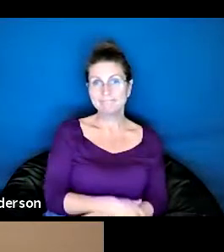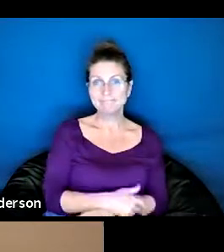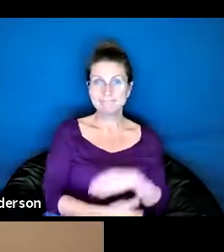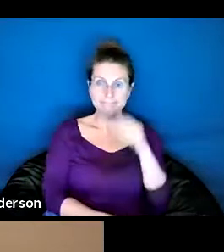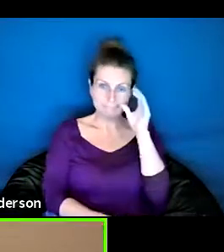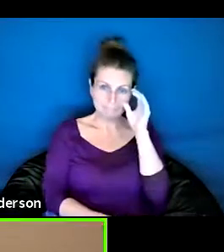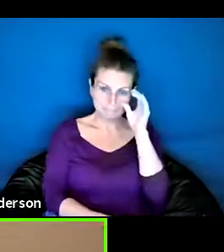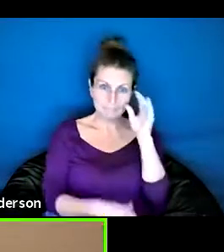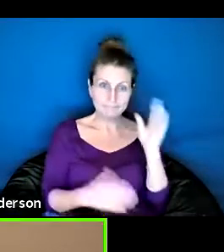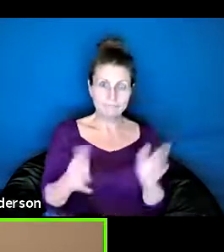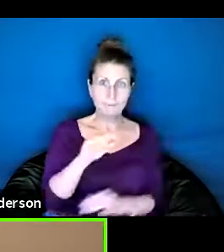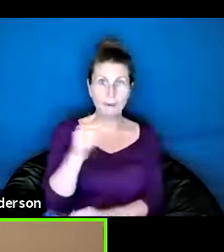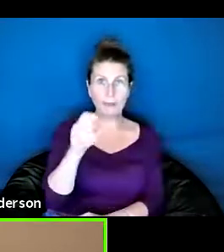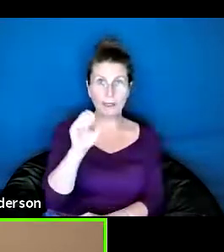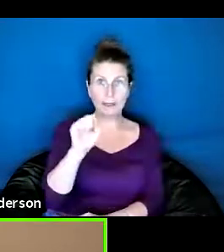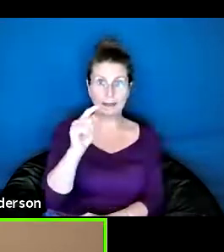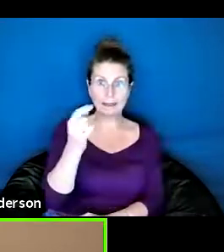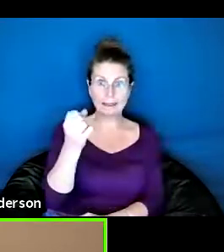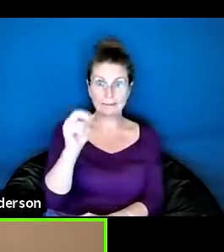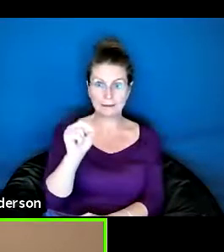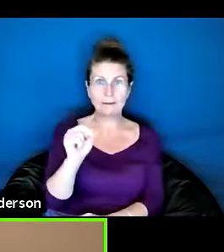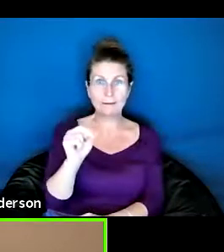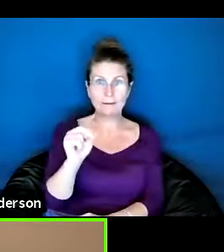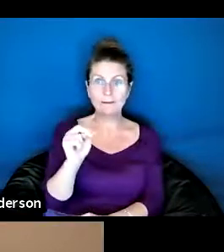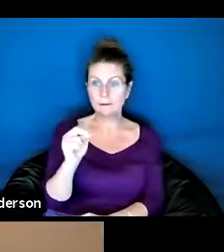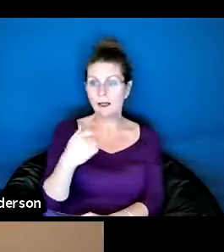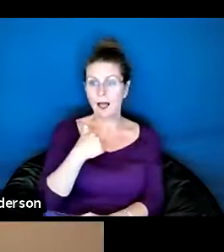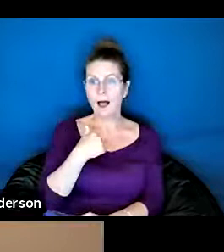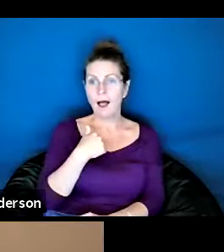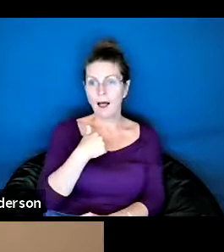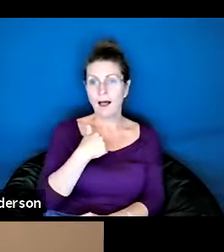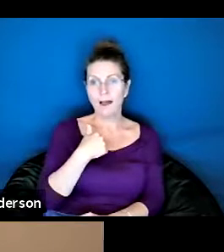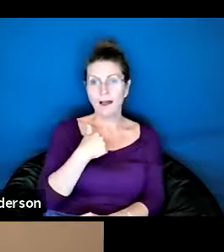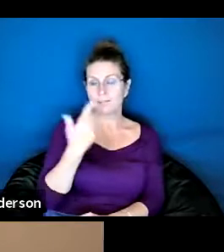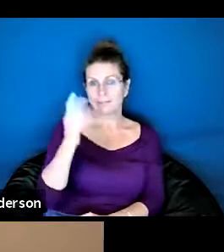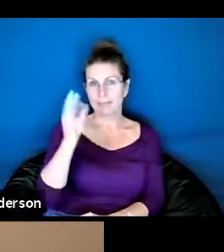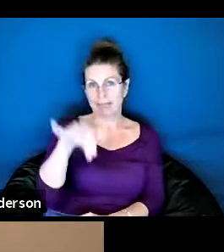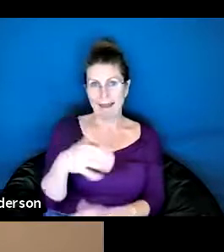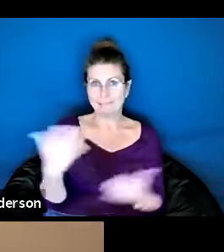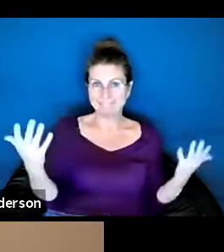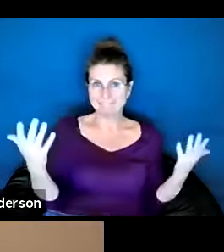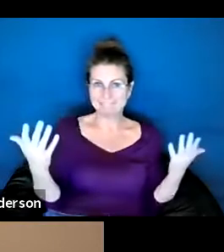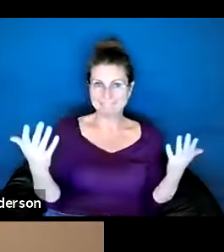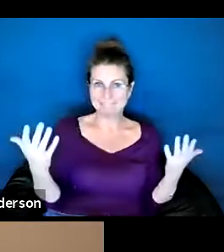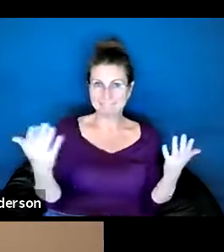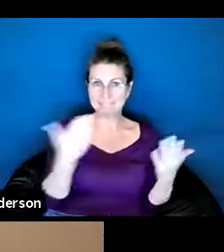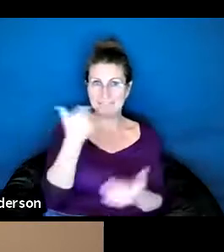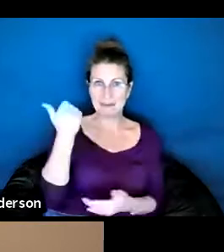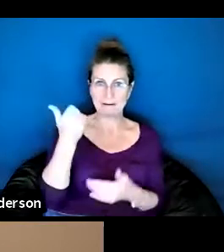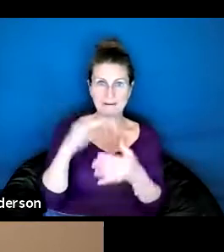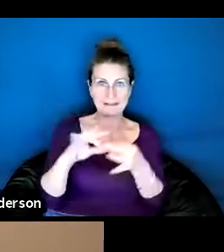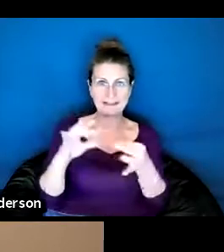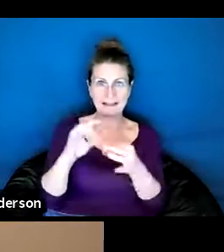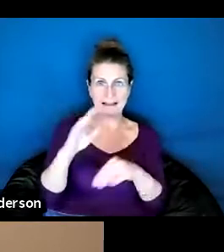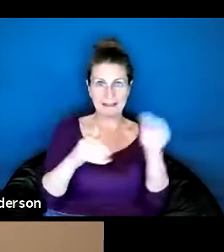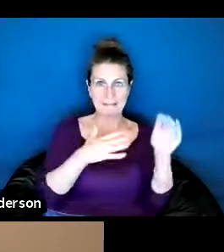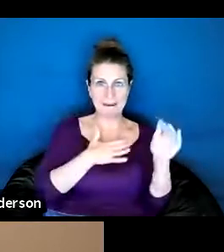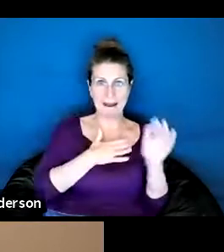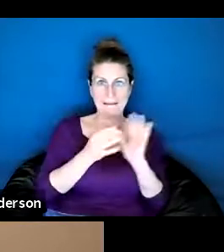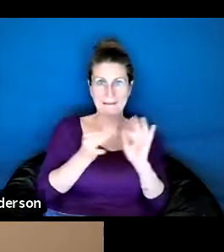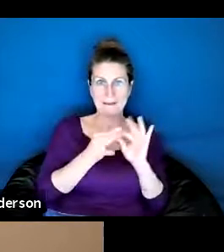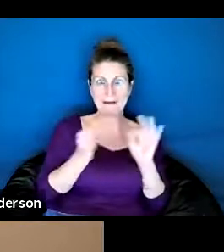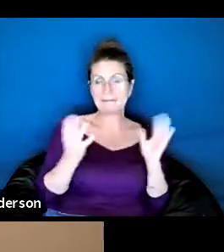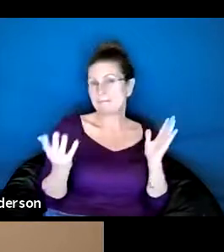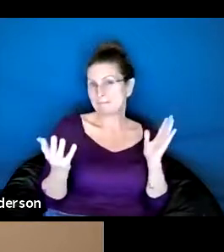Over. Go ahead, Stephen. No, that was better said than what I would have said. Just that